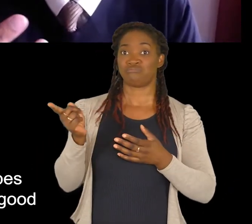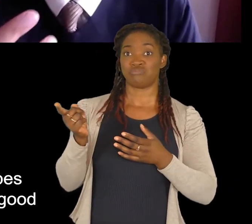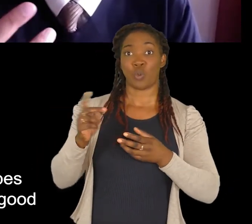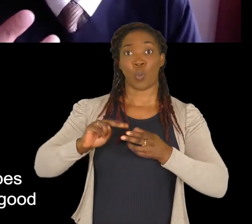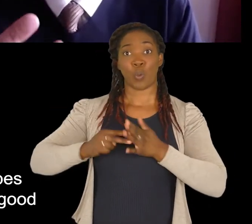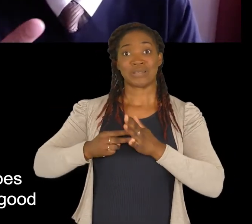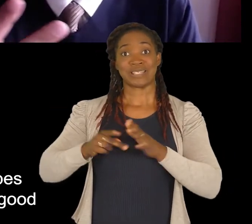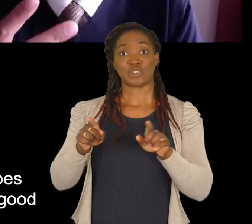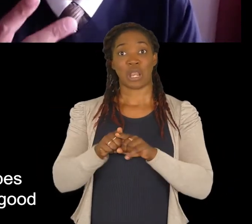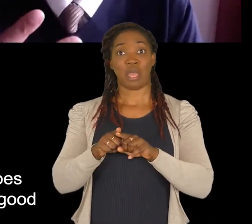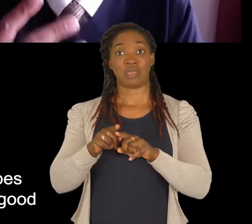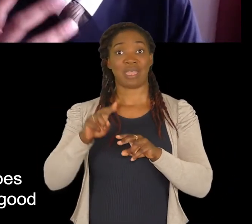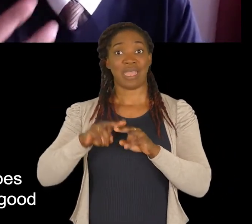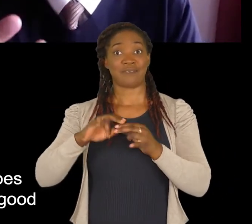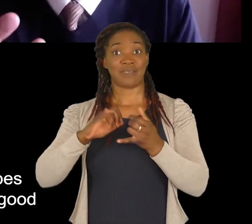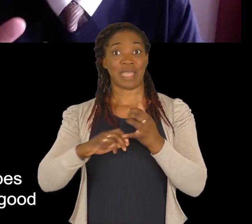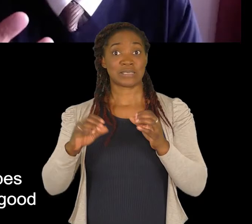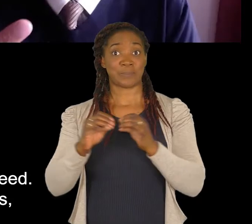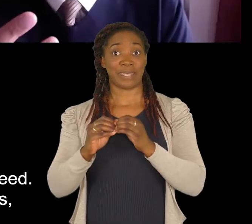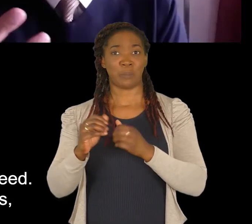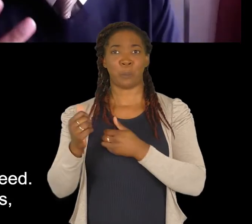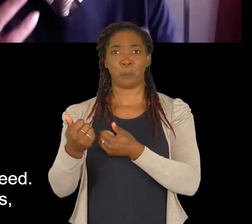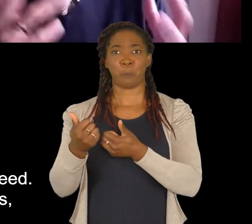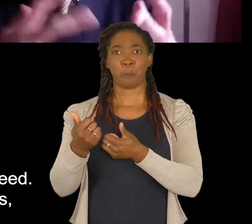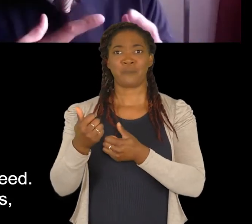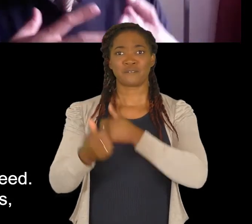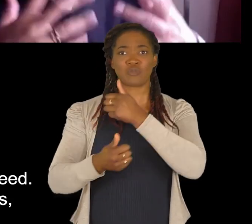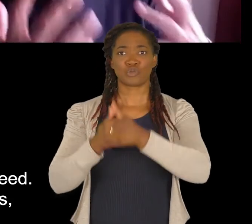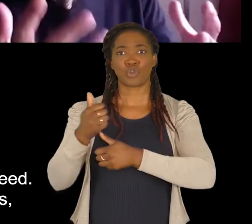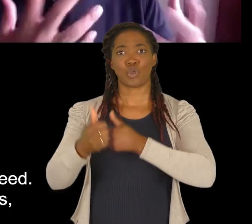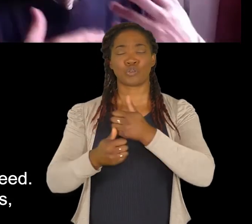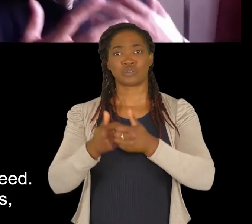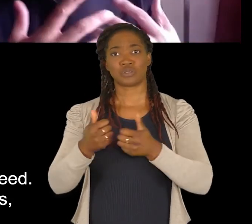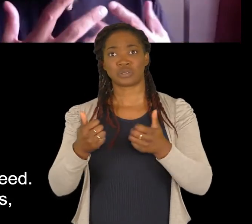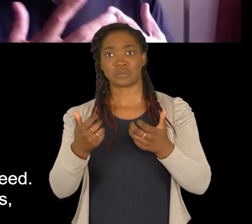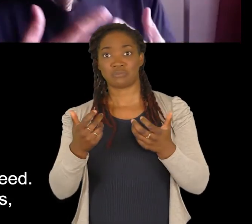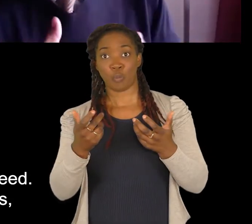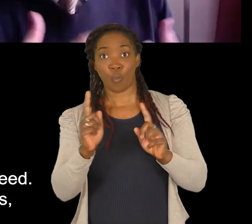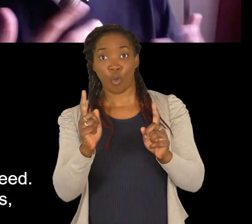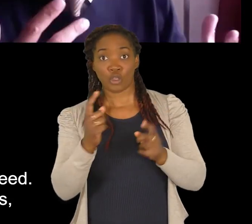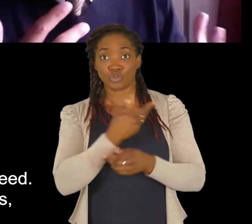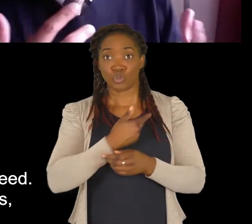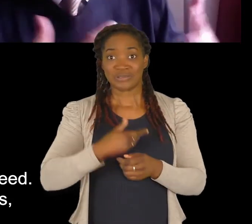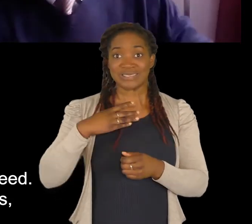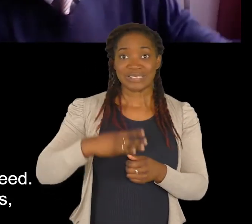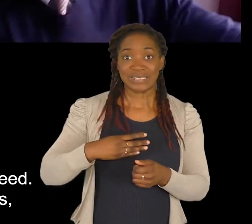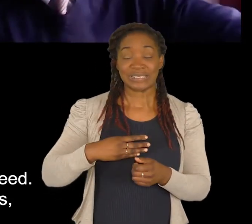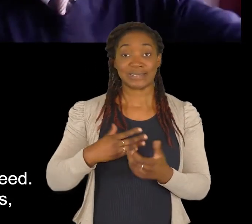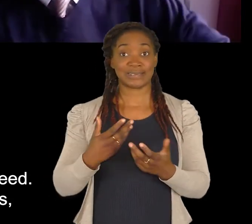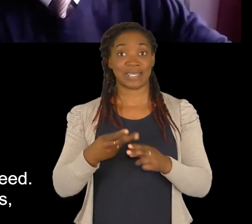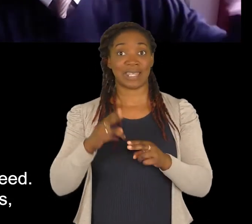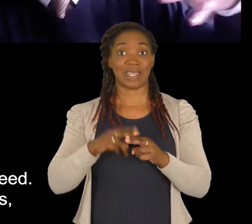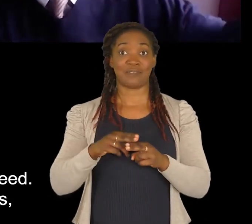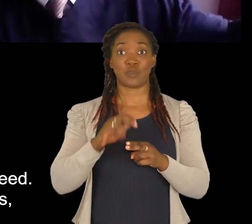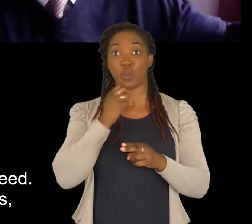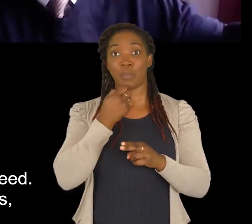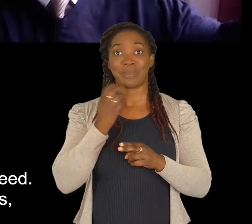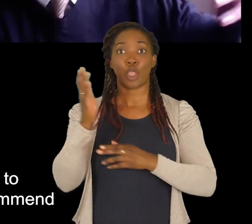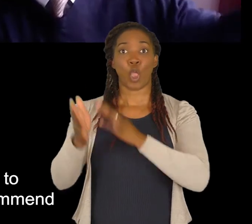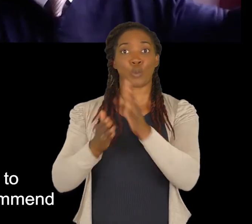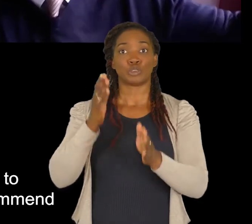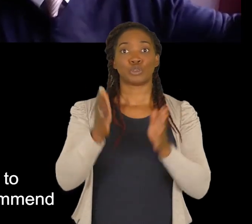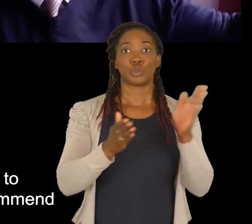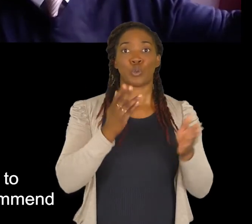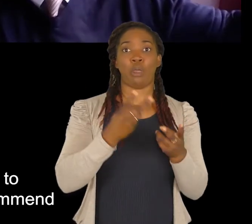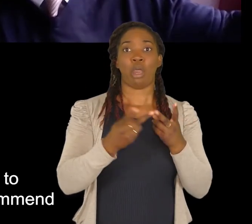of organizations out there can give you some very good ideas about how to get what insurances you need. And, if you're going to other people's